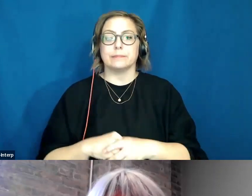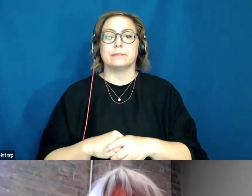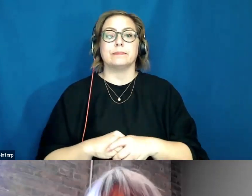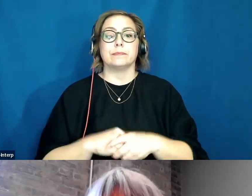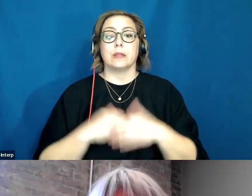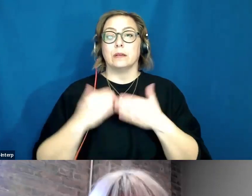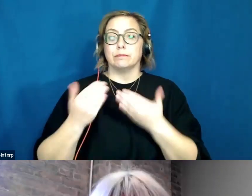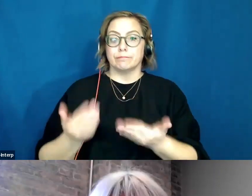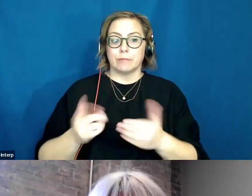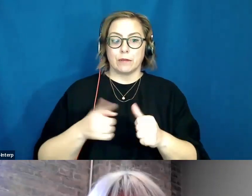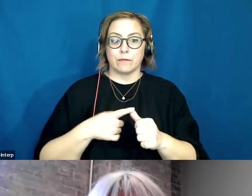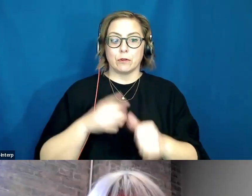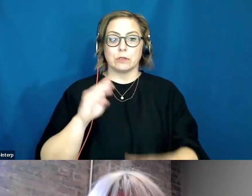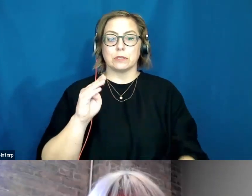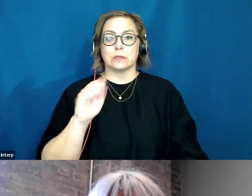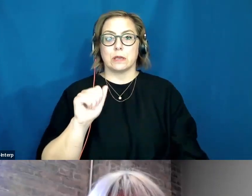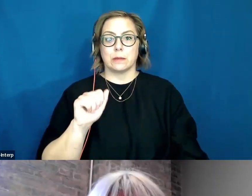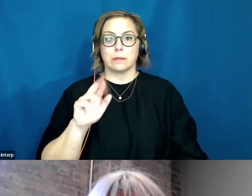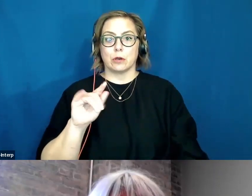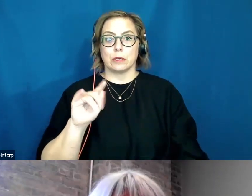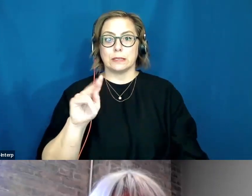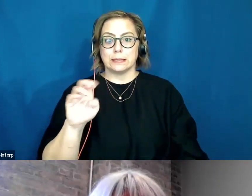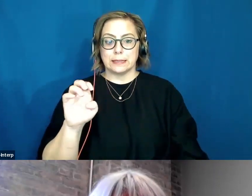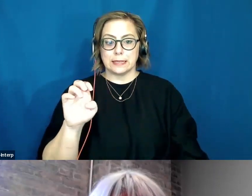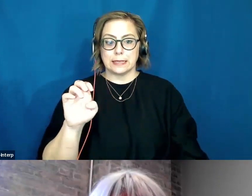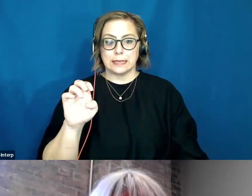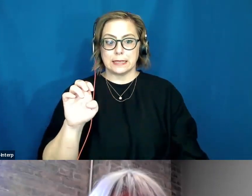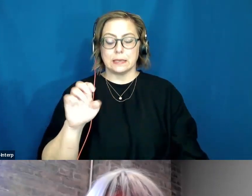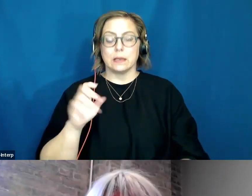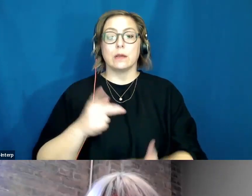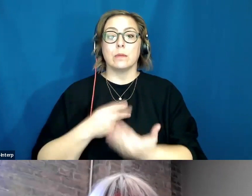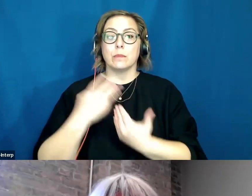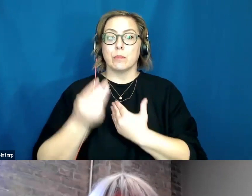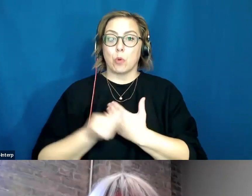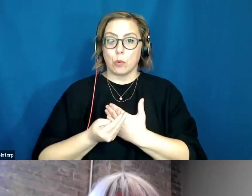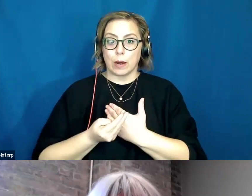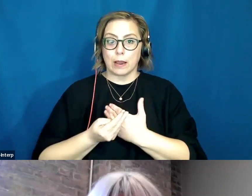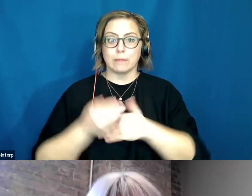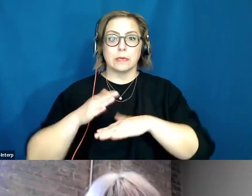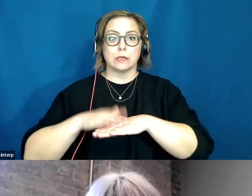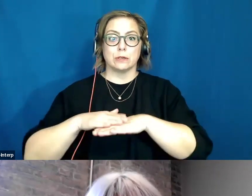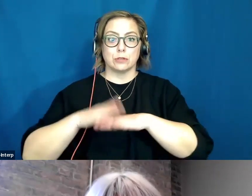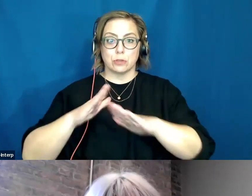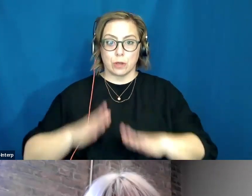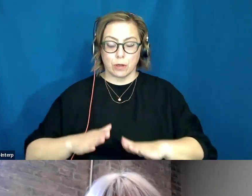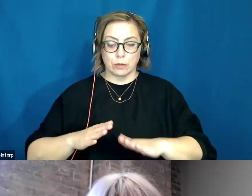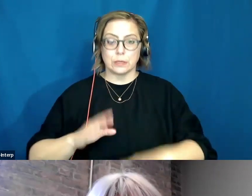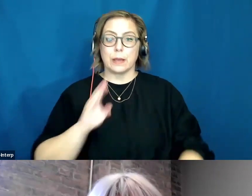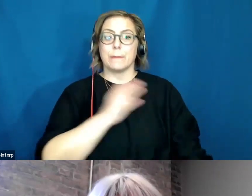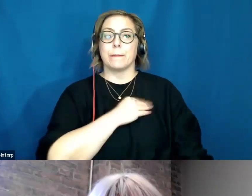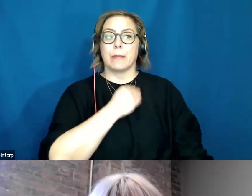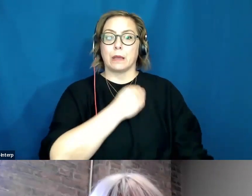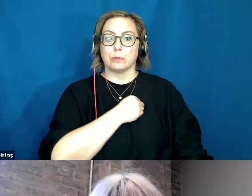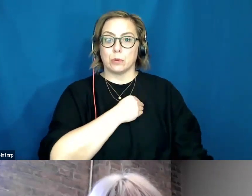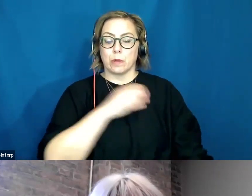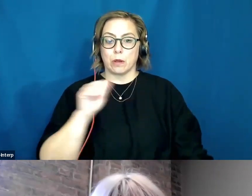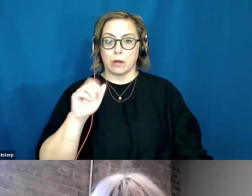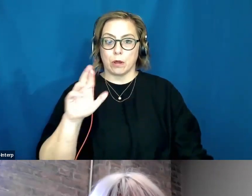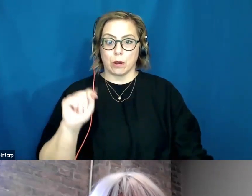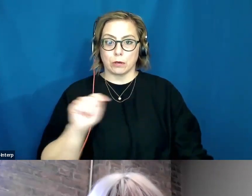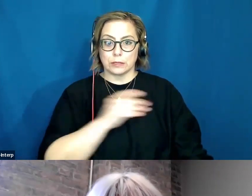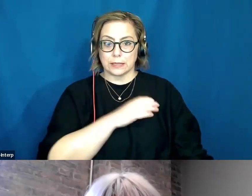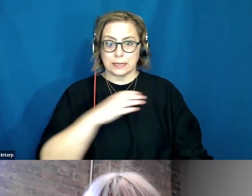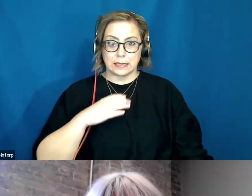Martine. And Martine is the program consultant at Manitoba Arts Council, where she has worked for the last